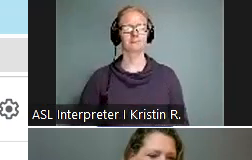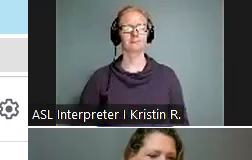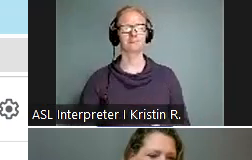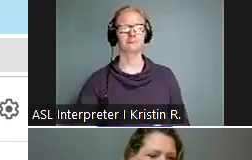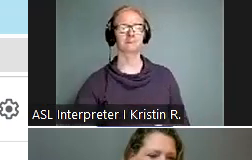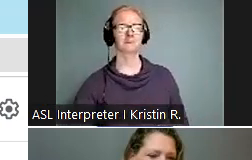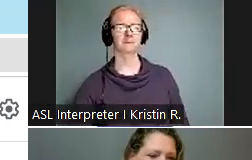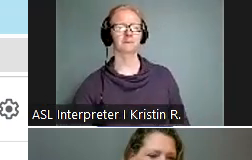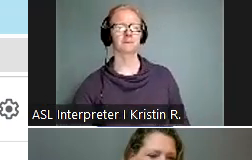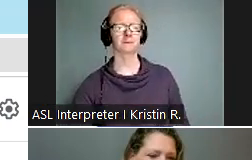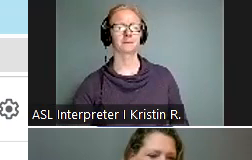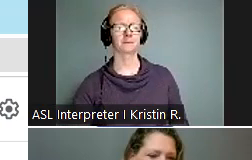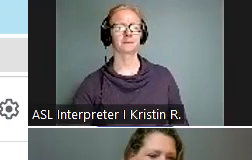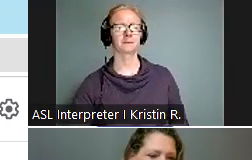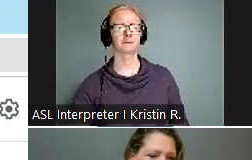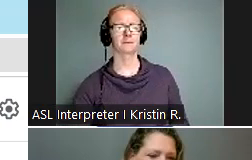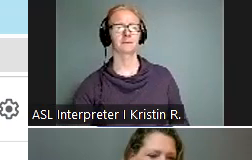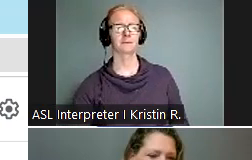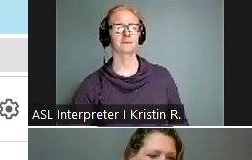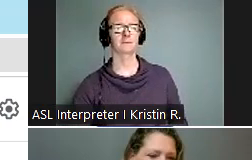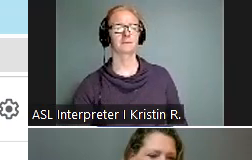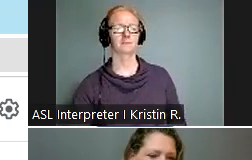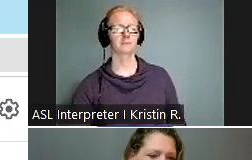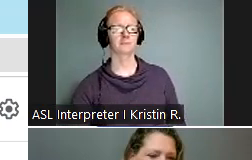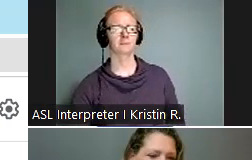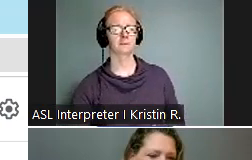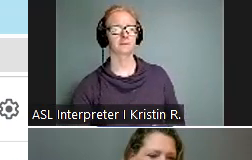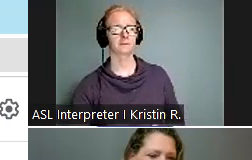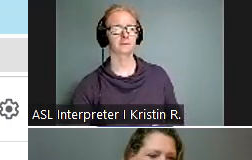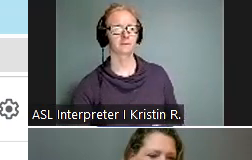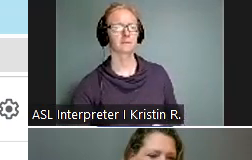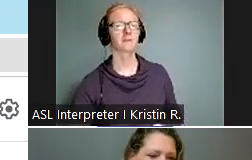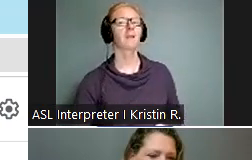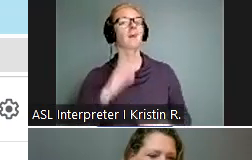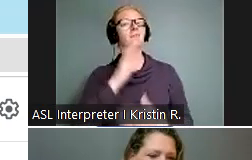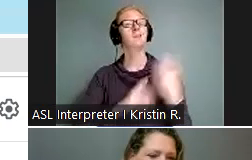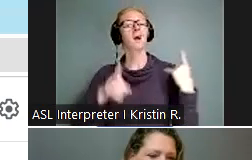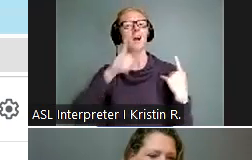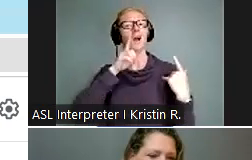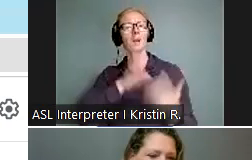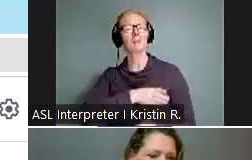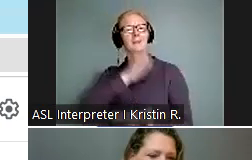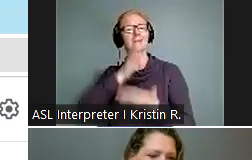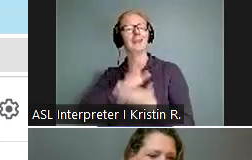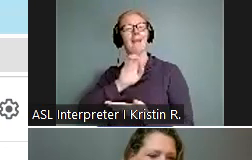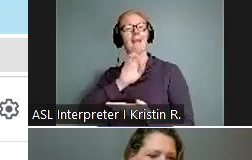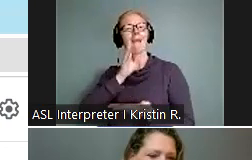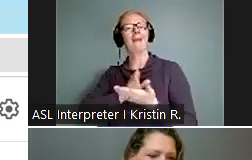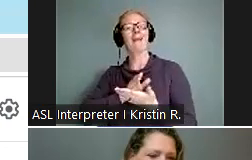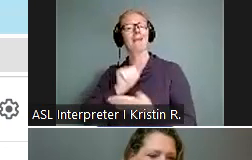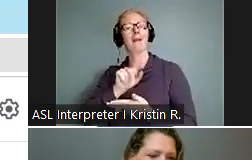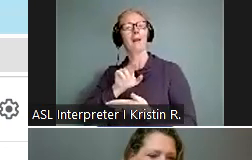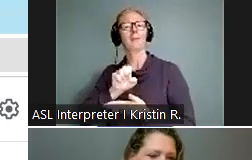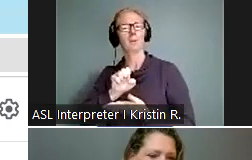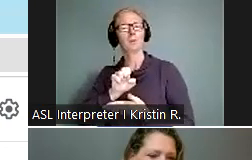So once again, a lot of these resources are from that End of Use website, which I'm going to continue to highlight, and their